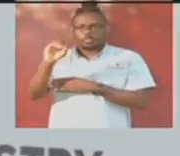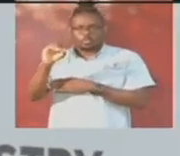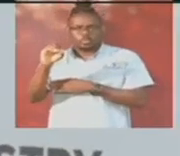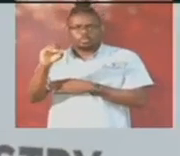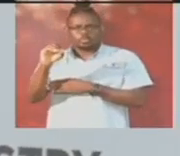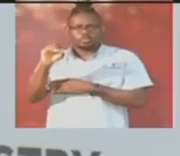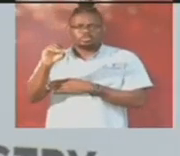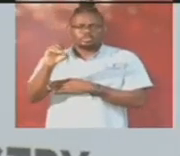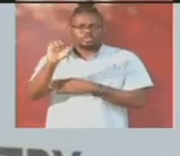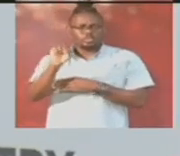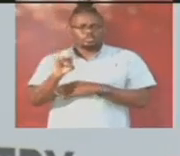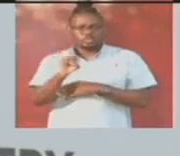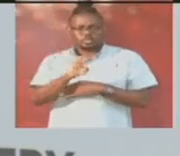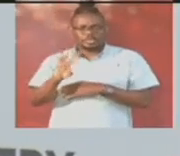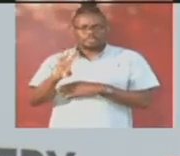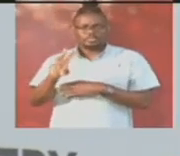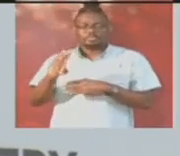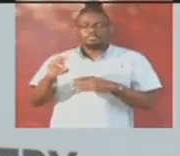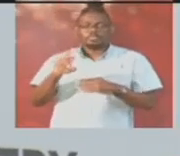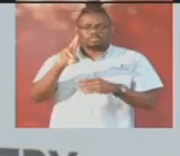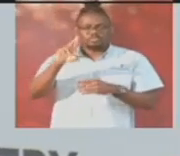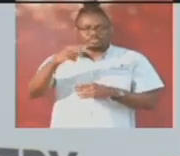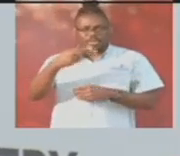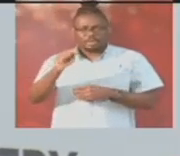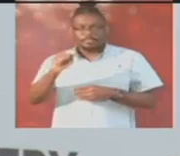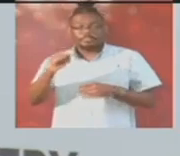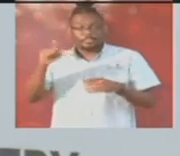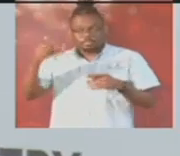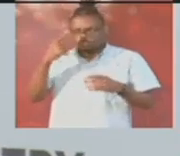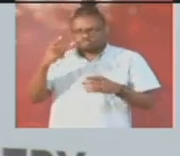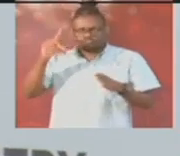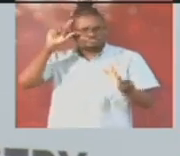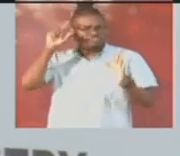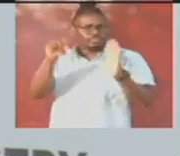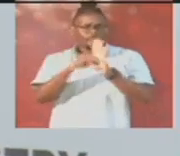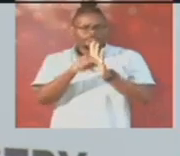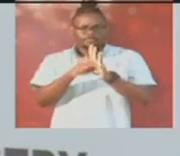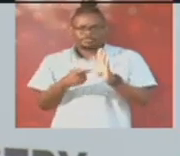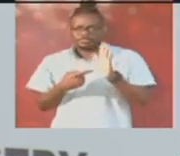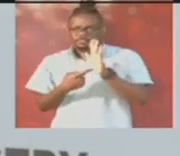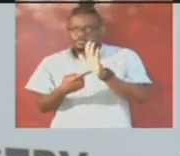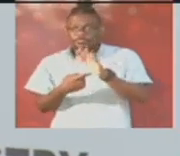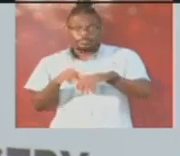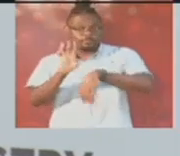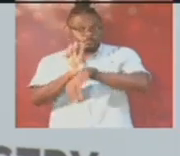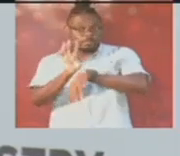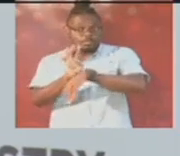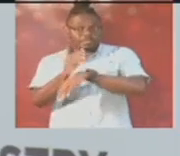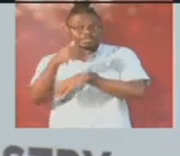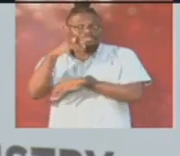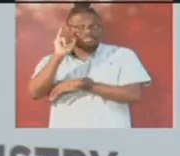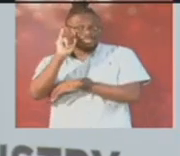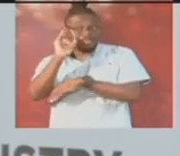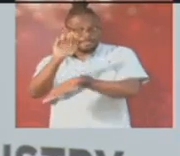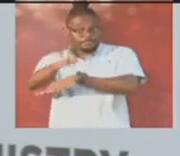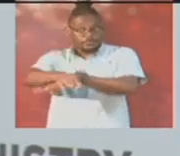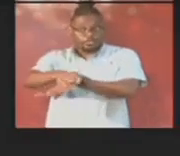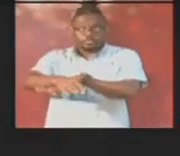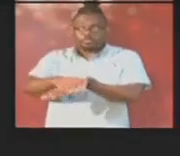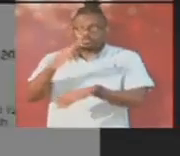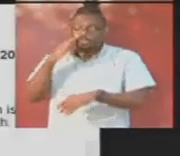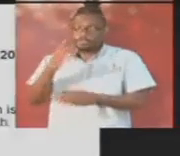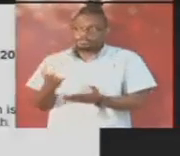public. So I'll begin with the first slide, which is the clinical update for as of 4 p.m. the 27th of April,